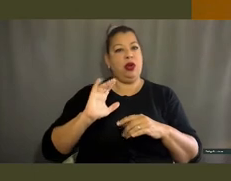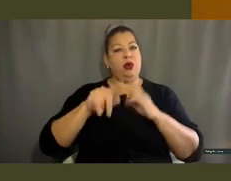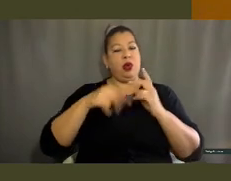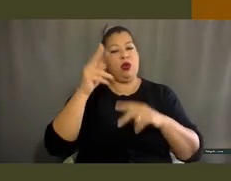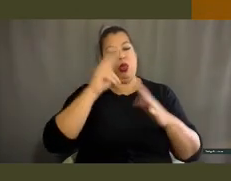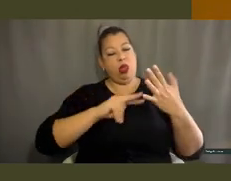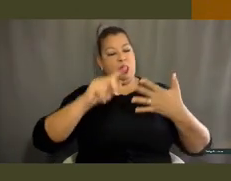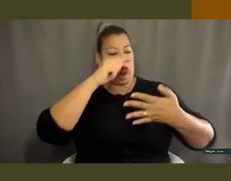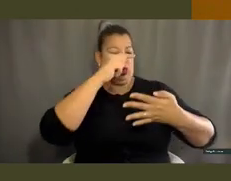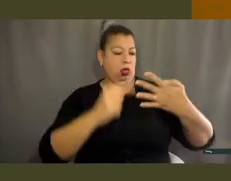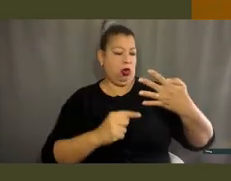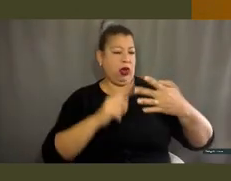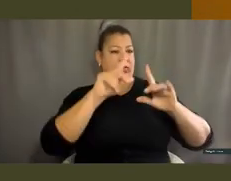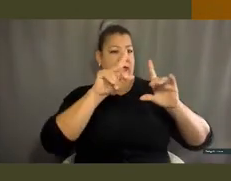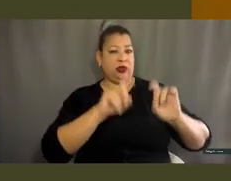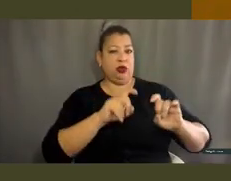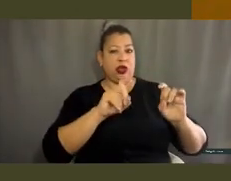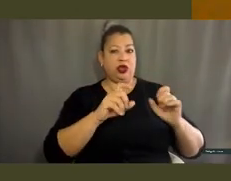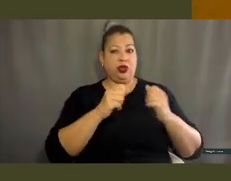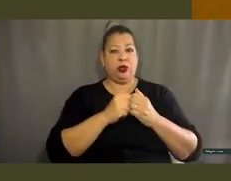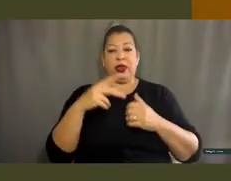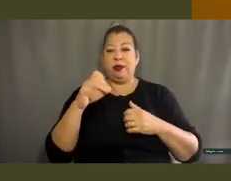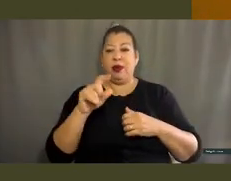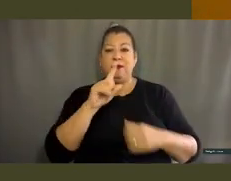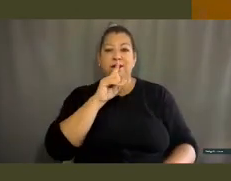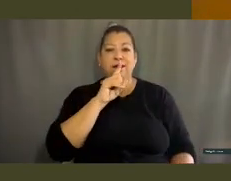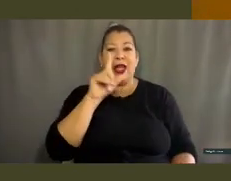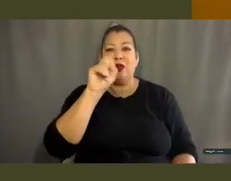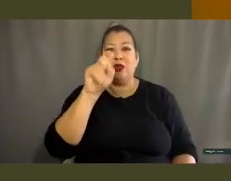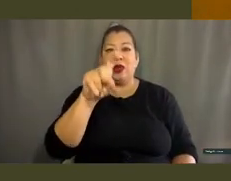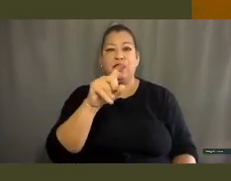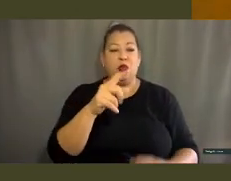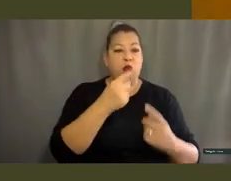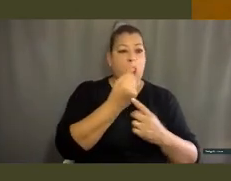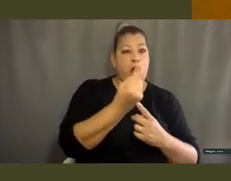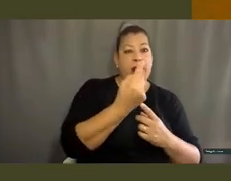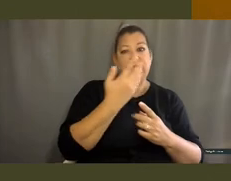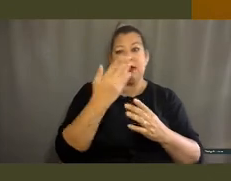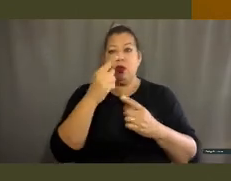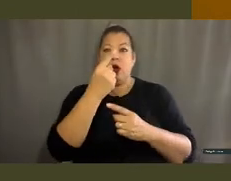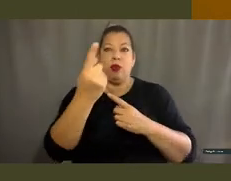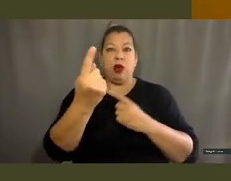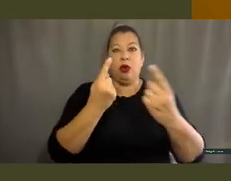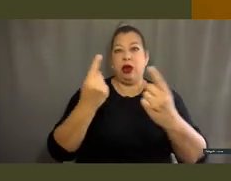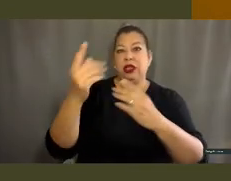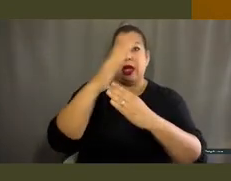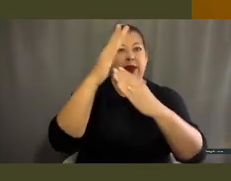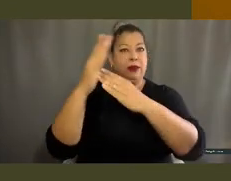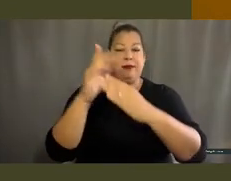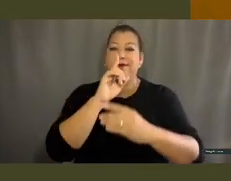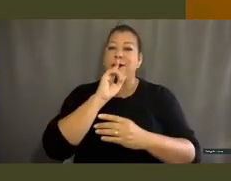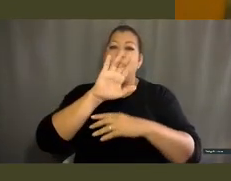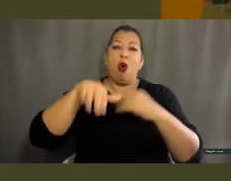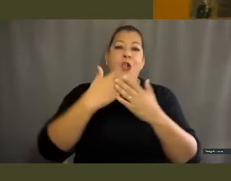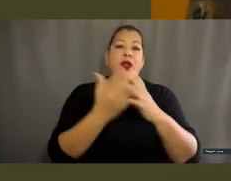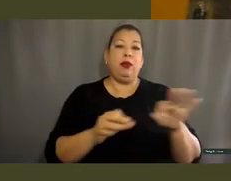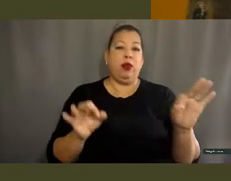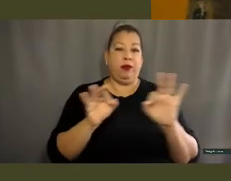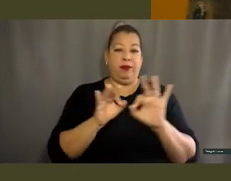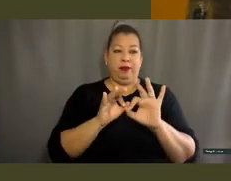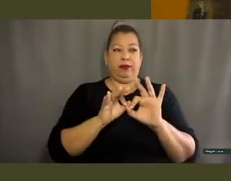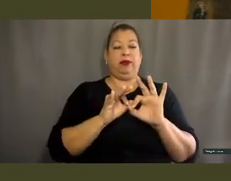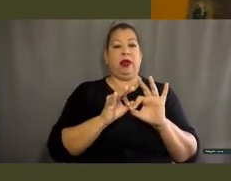poll, it's not a question about one or the other, it's a question about all of them. We need to do all the things that were in the poll, and I don't know which one is the